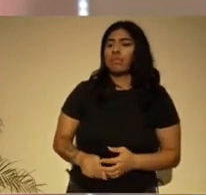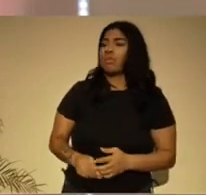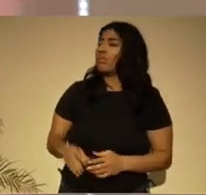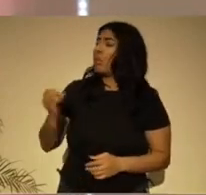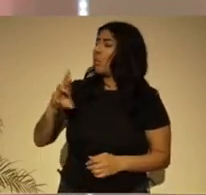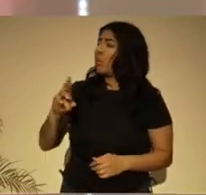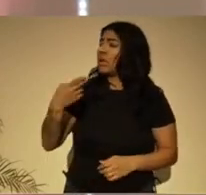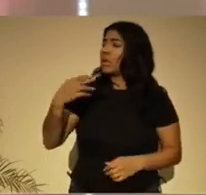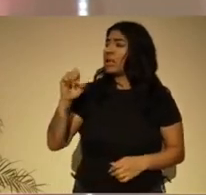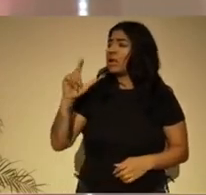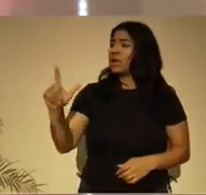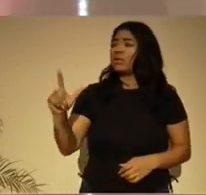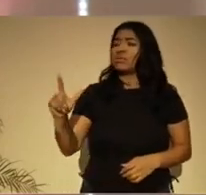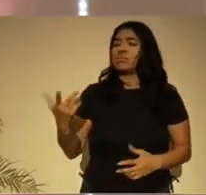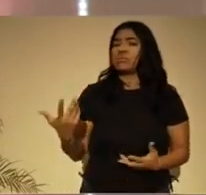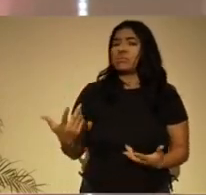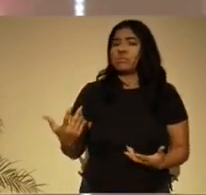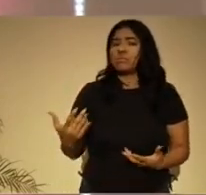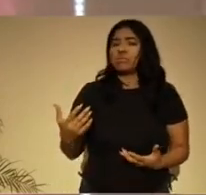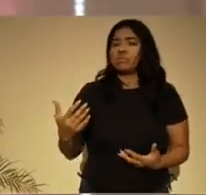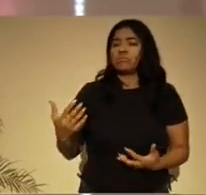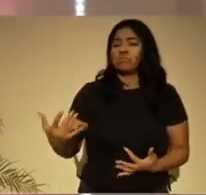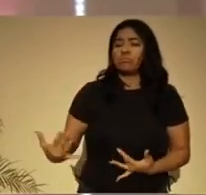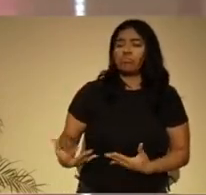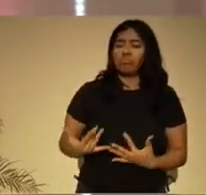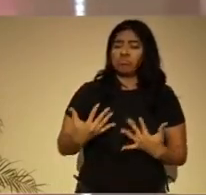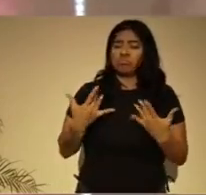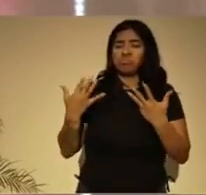Or in hell, burning,